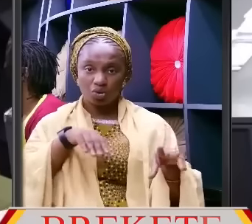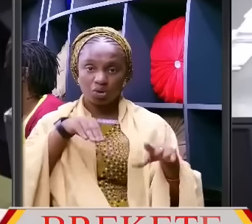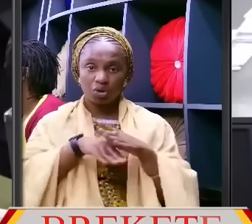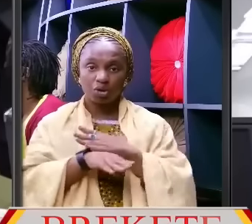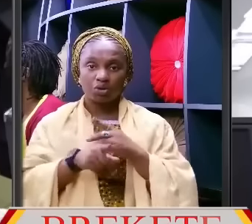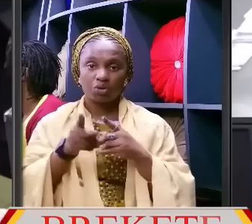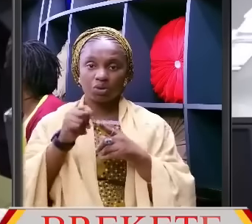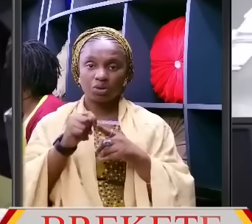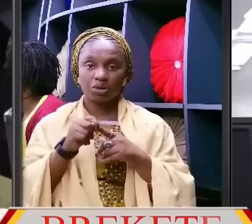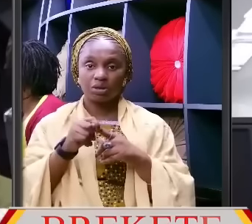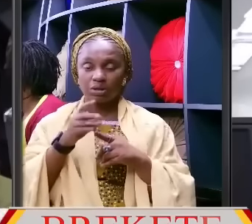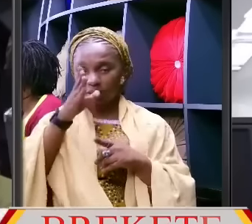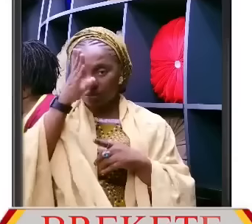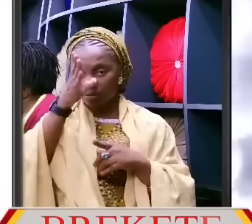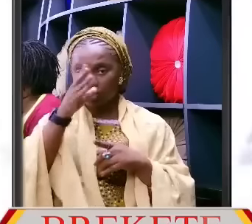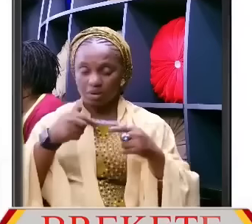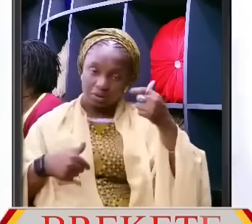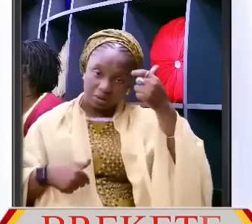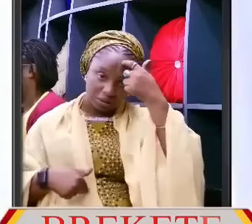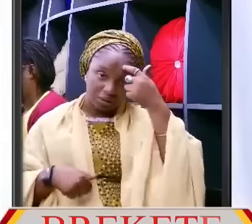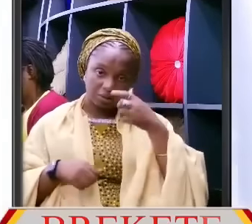Now, amongst the children,